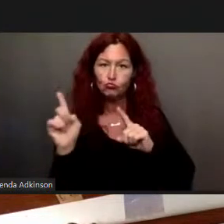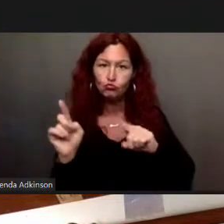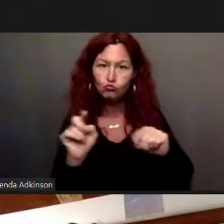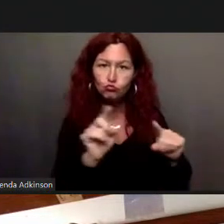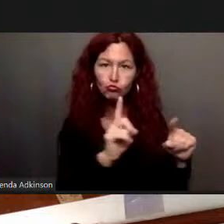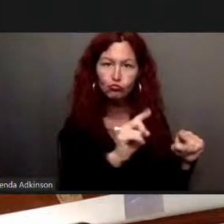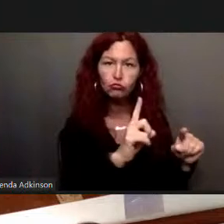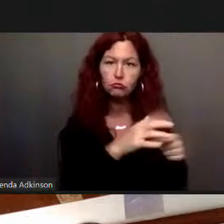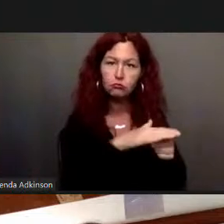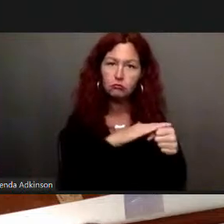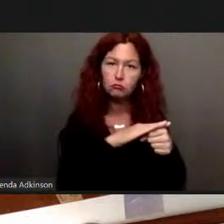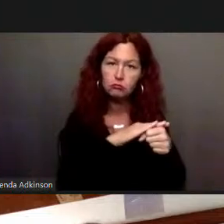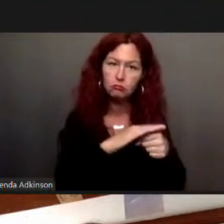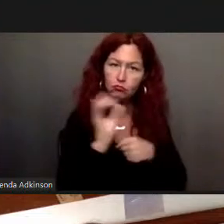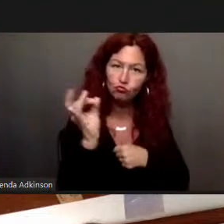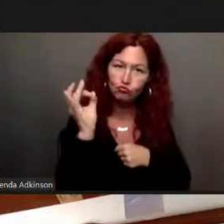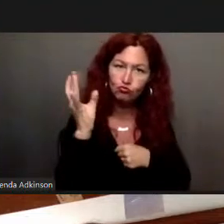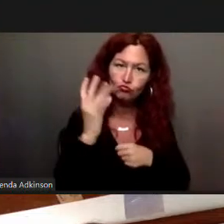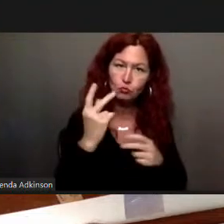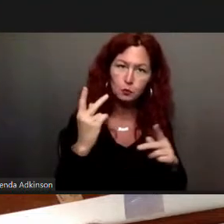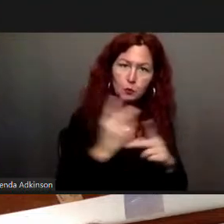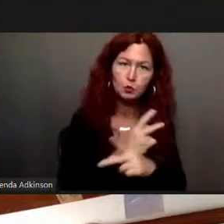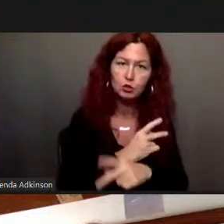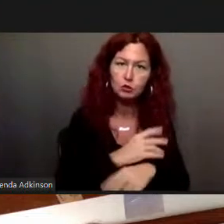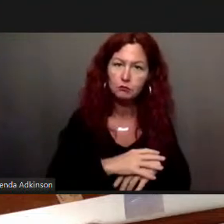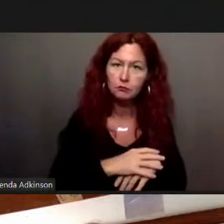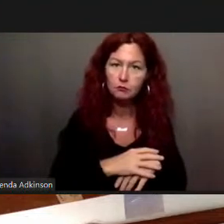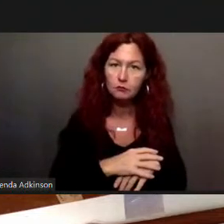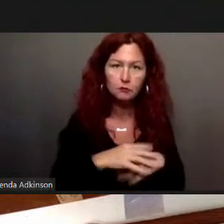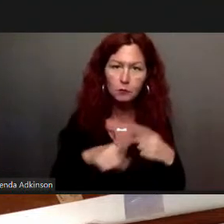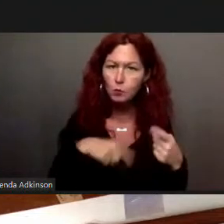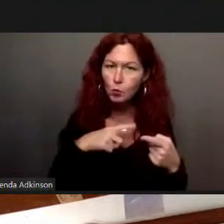look like? Well, I certainly want to put them out as soon as